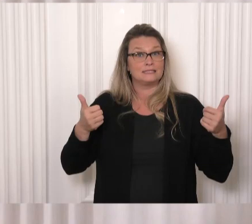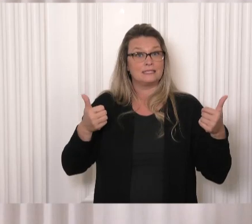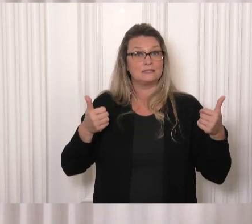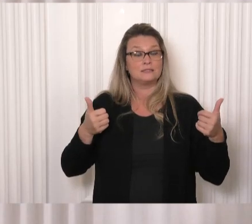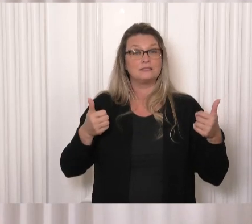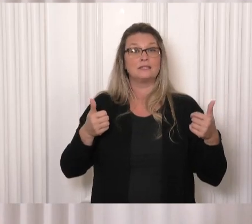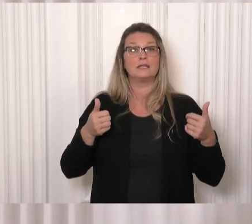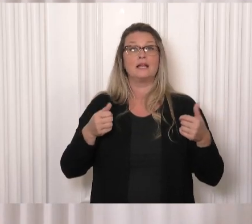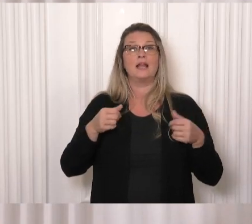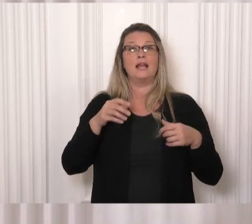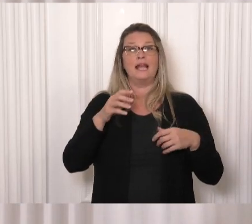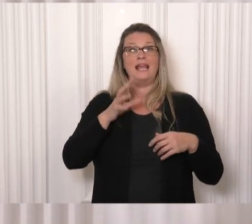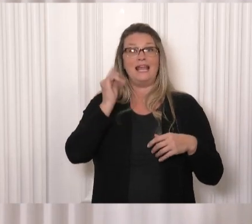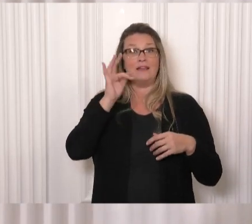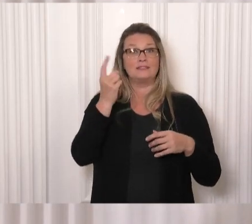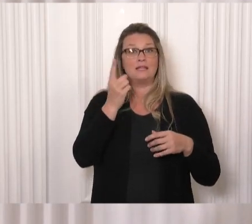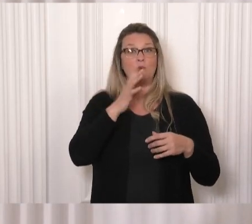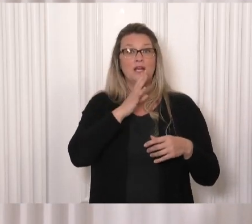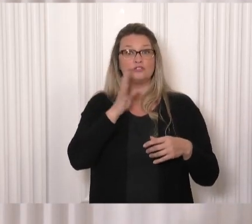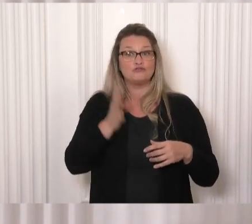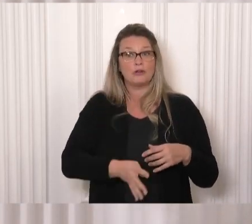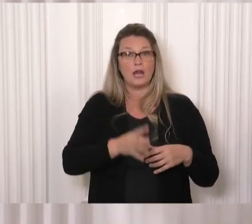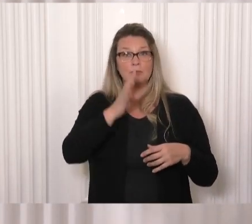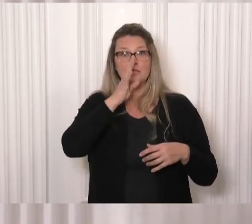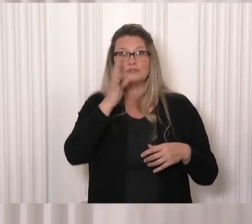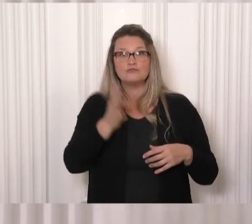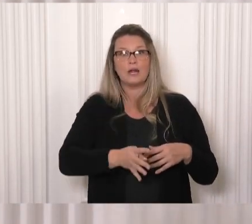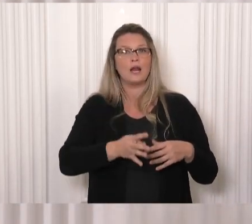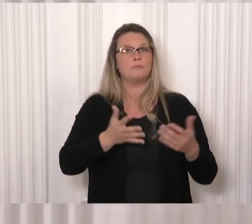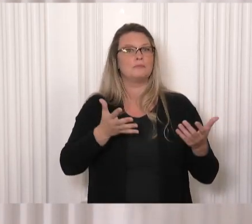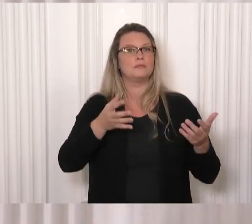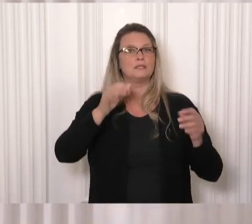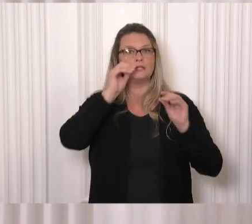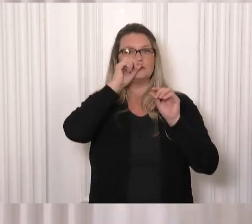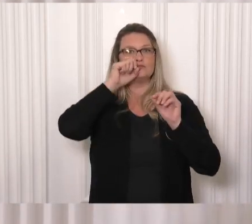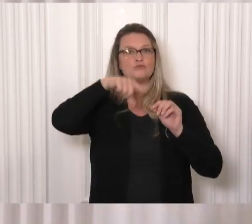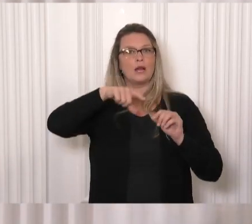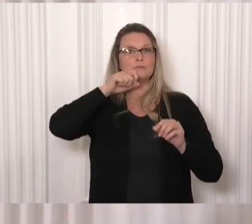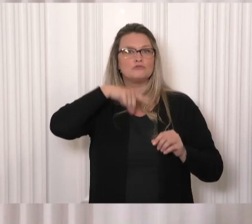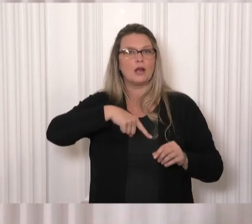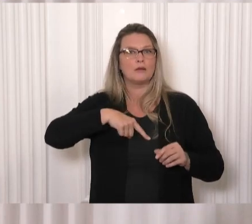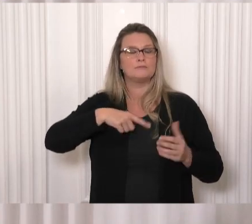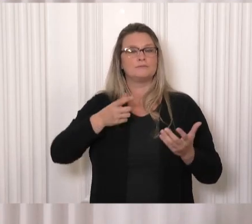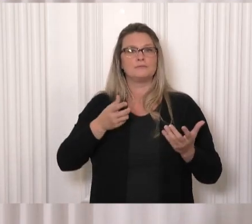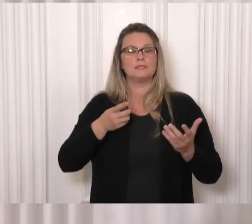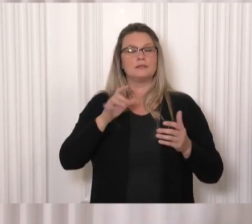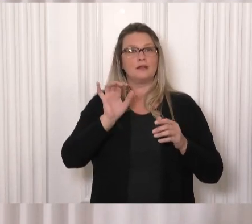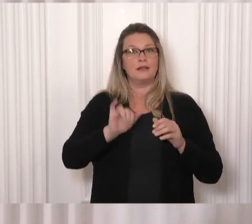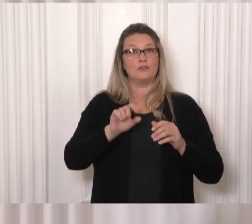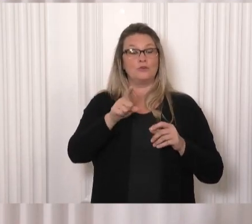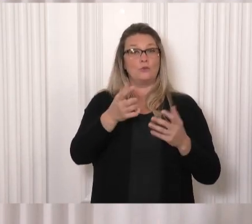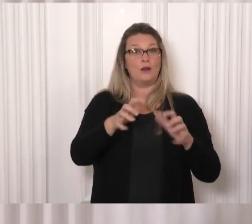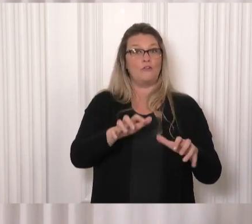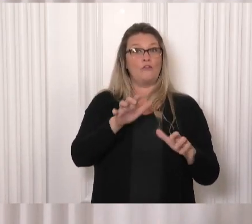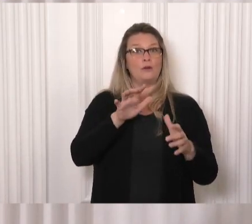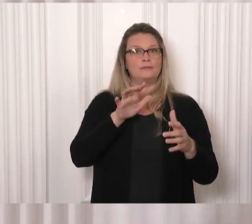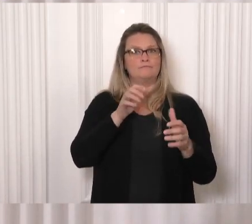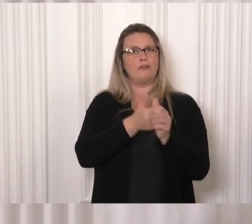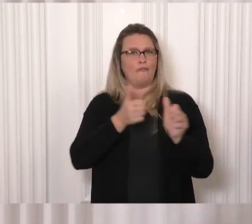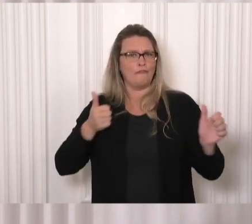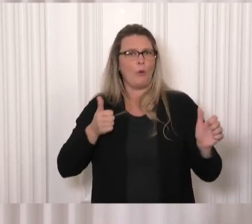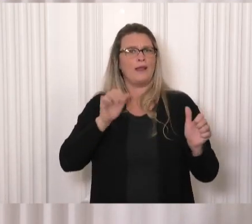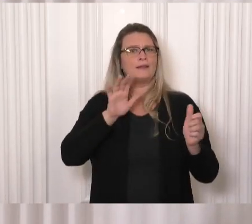by droplet and by person to person through contact. So one of the things you want to make sure of during this time is